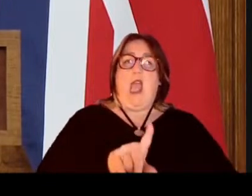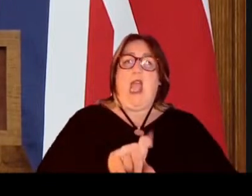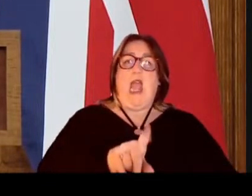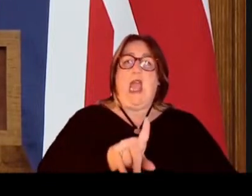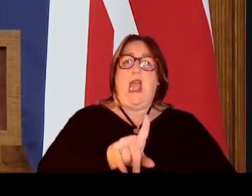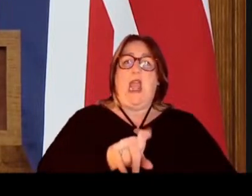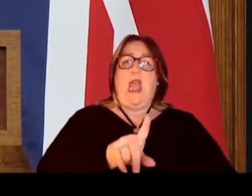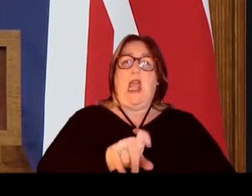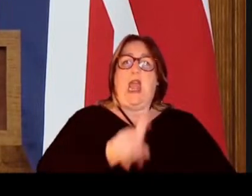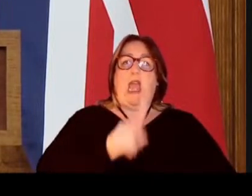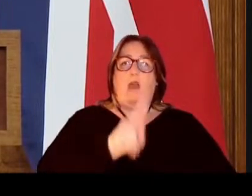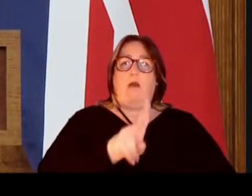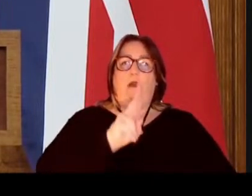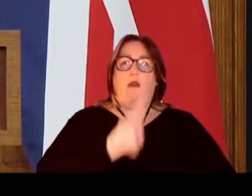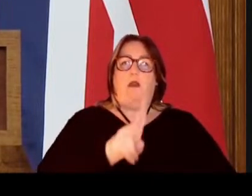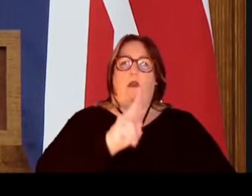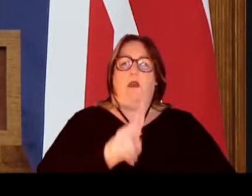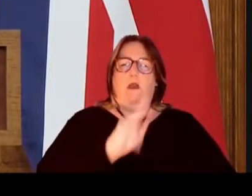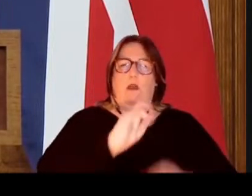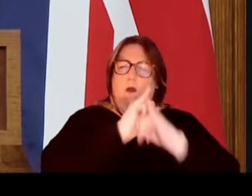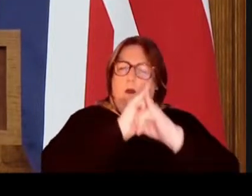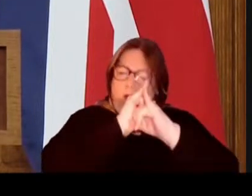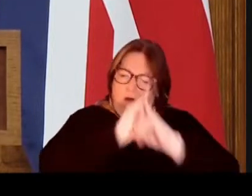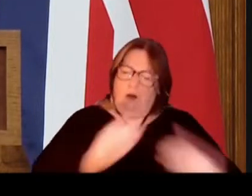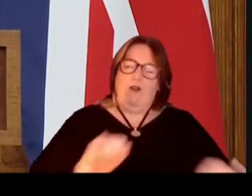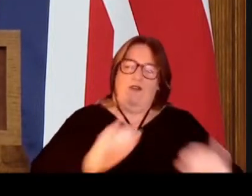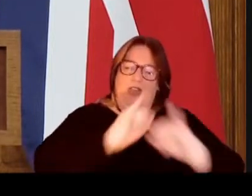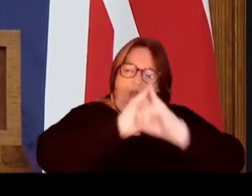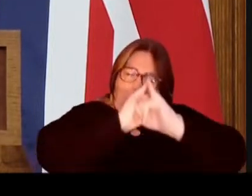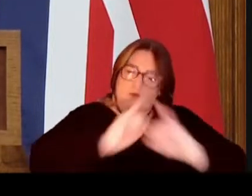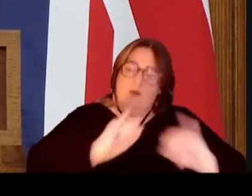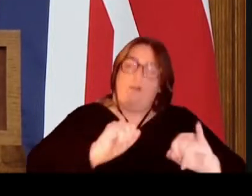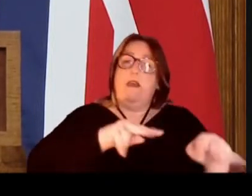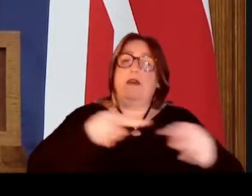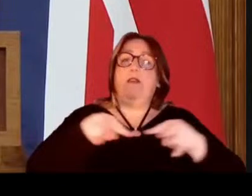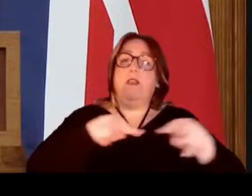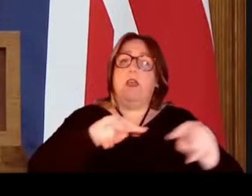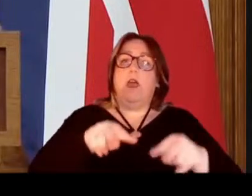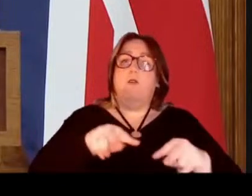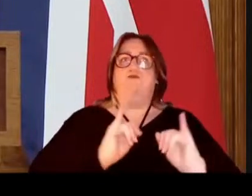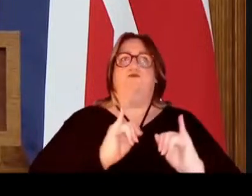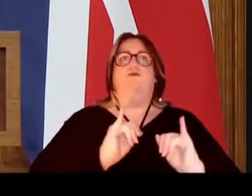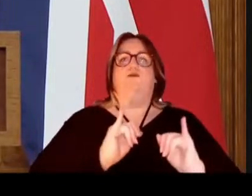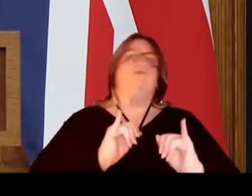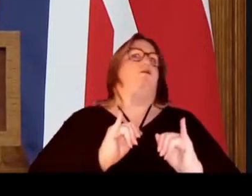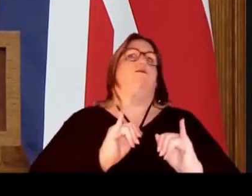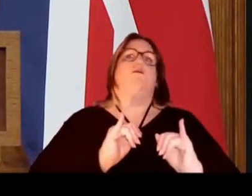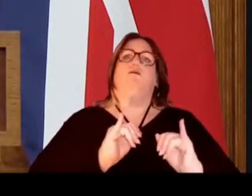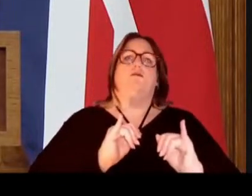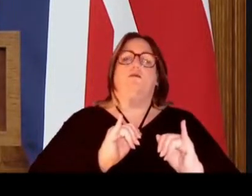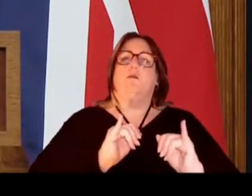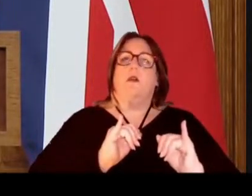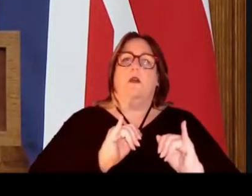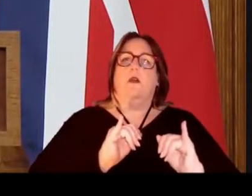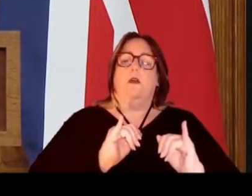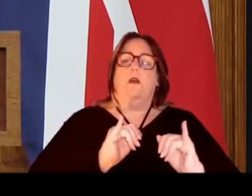after horrific video. Videos that in some cases are never taken